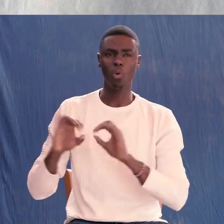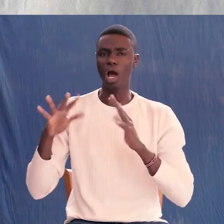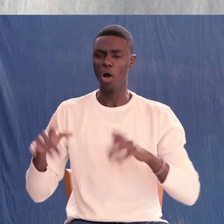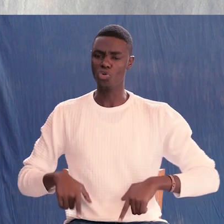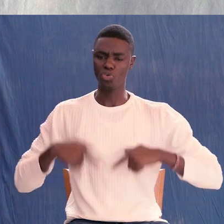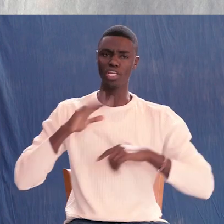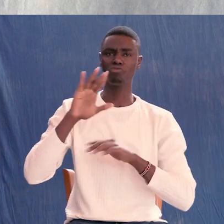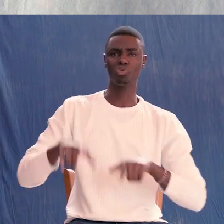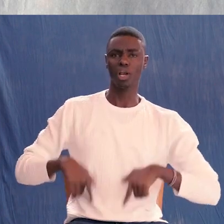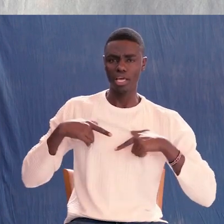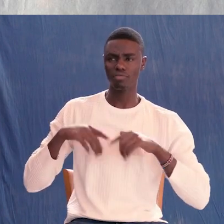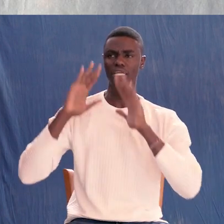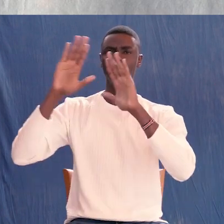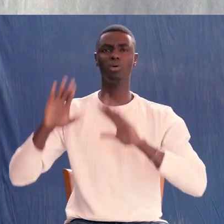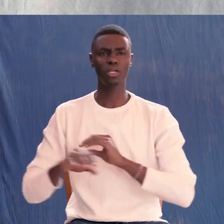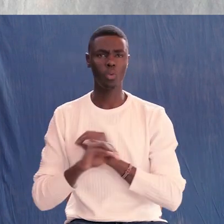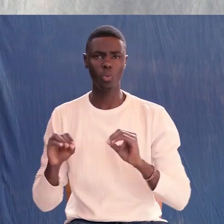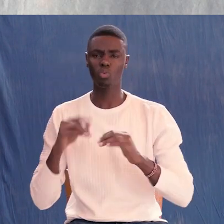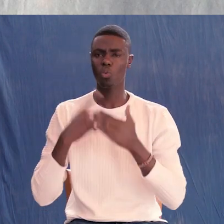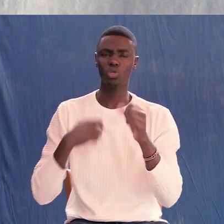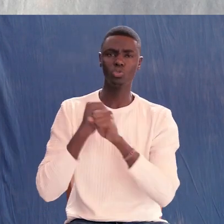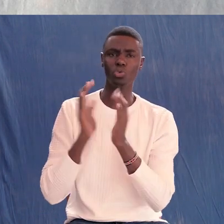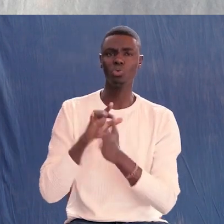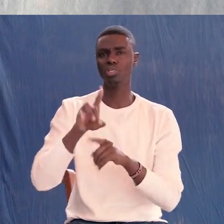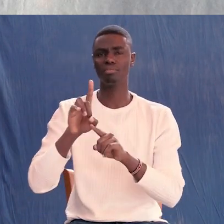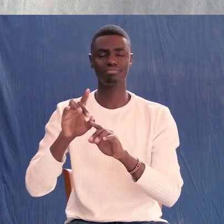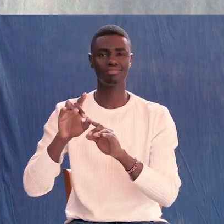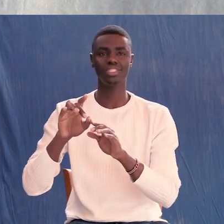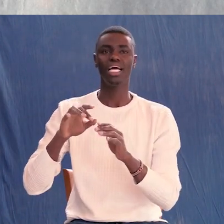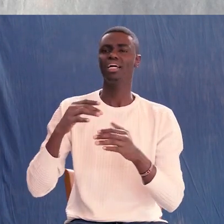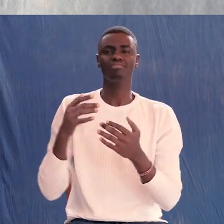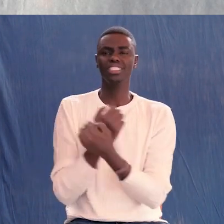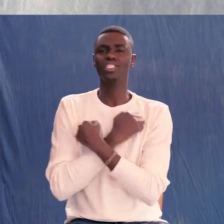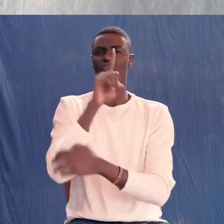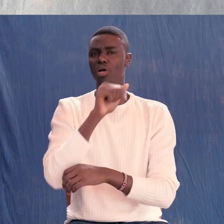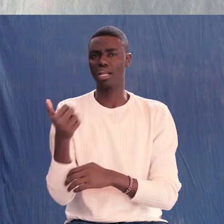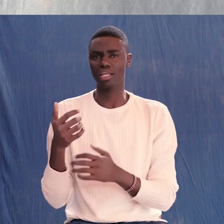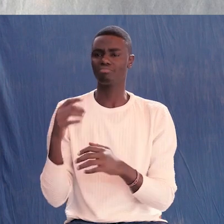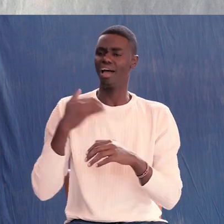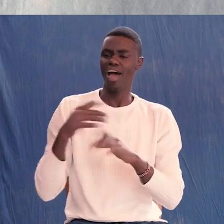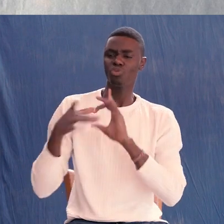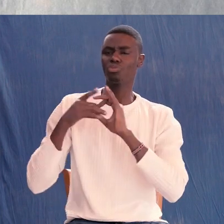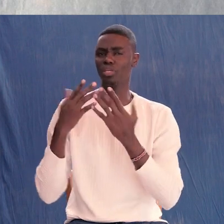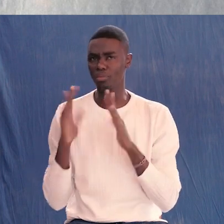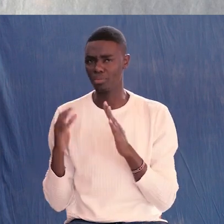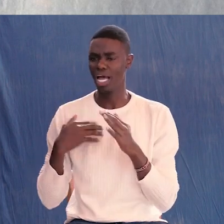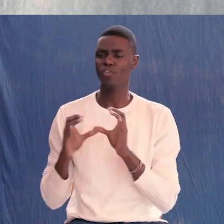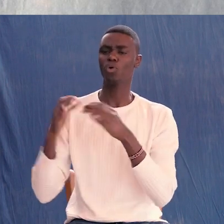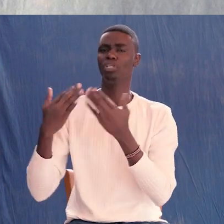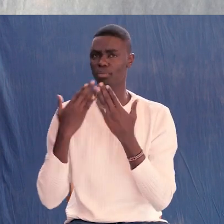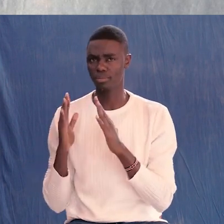live your lives. It doesn't matter what you do with yourself. Let's just love one another. Let's have unity. Let's have unity.